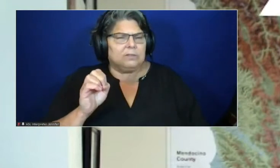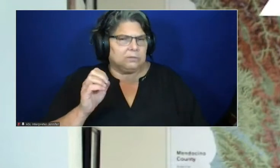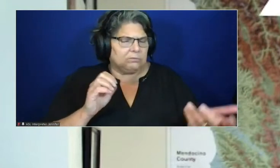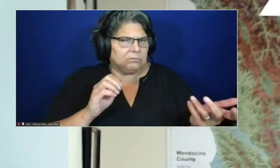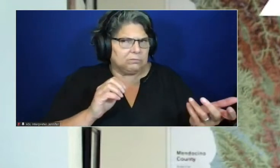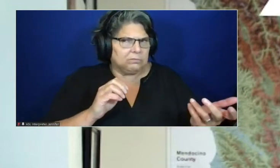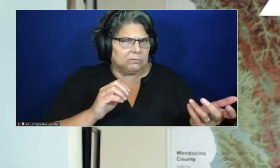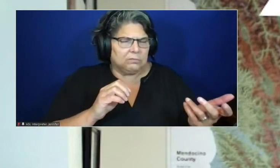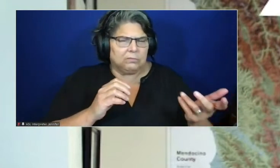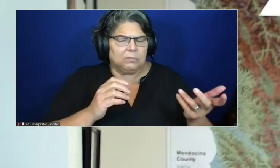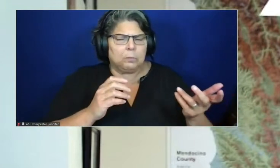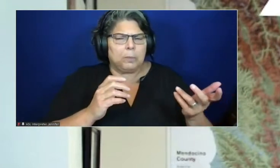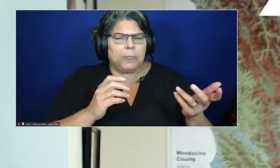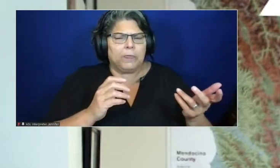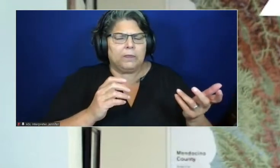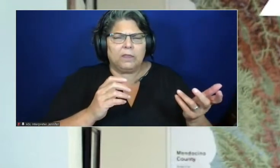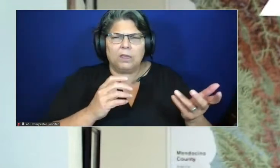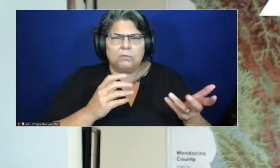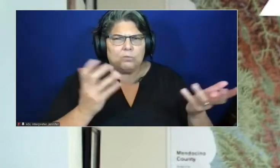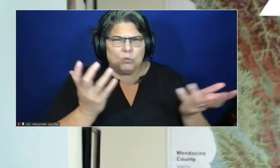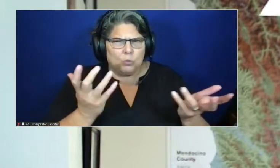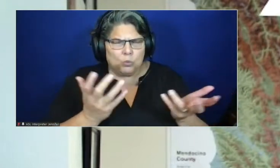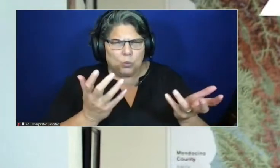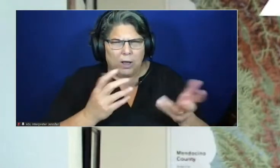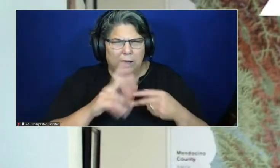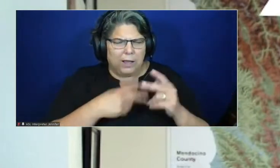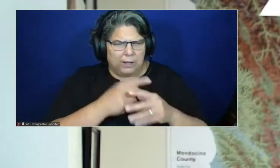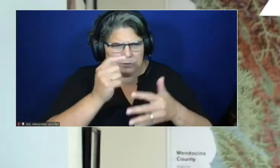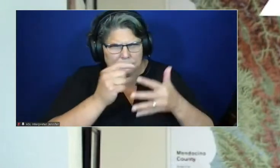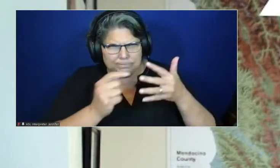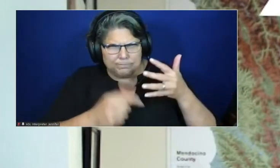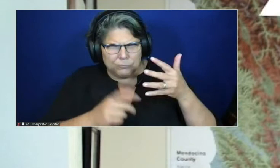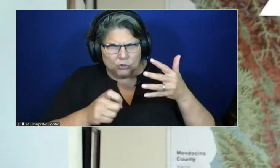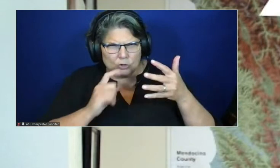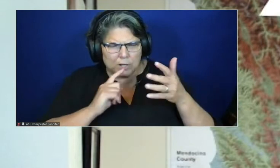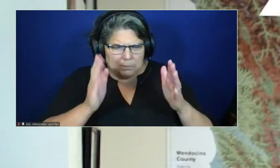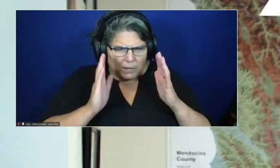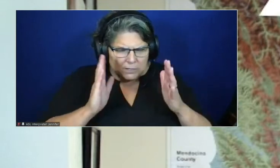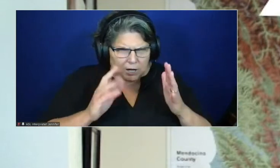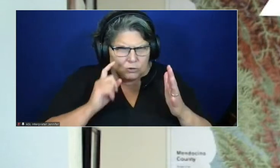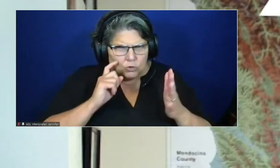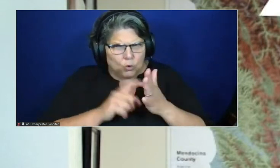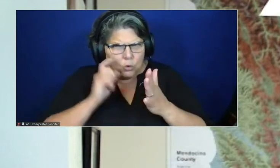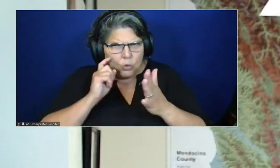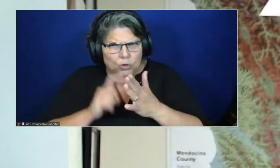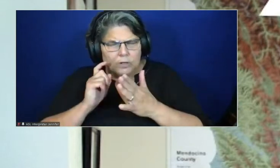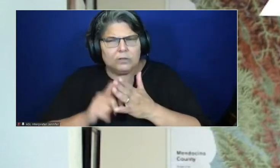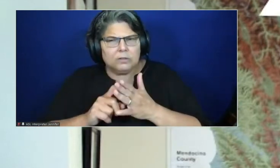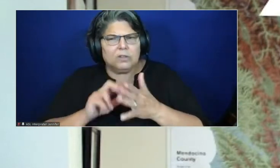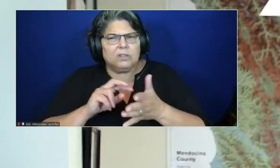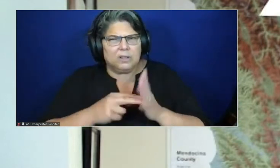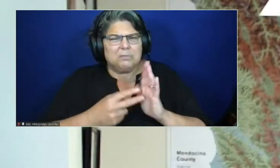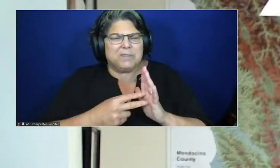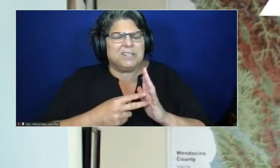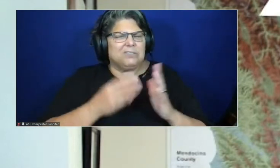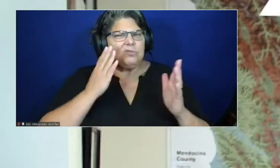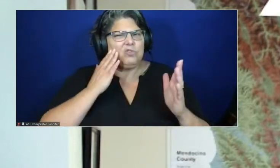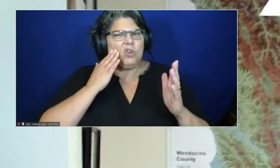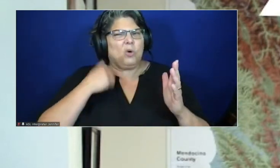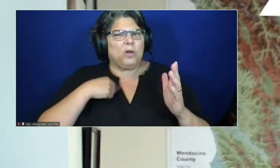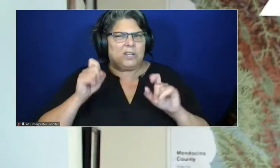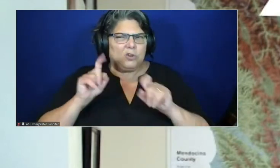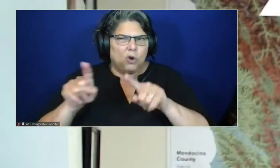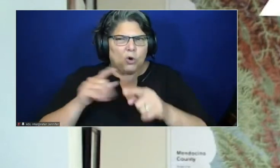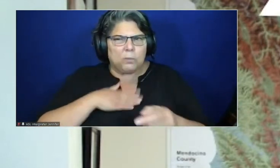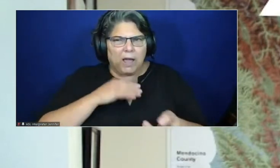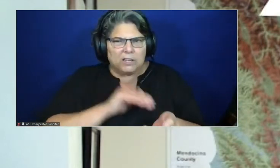and what kind of complications they should be looking for to prompt them to go to either their medical provider or